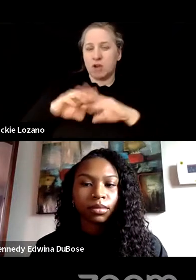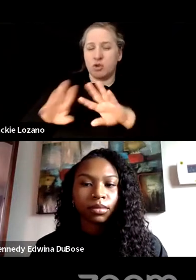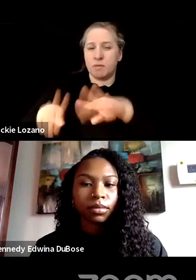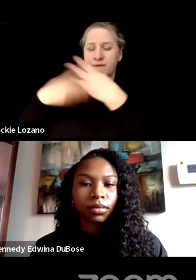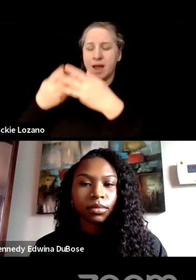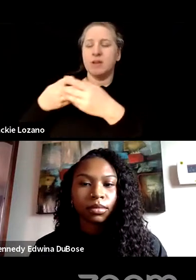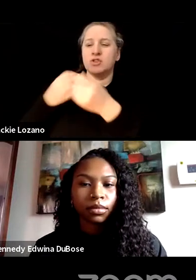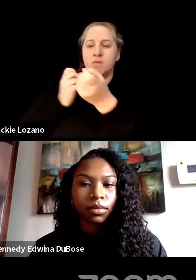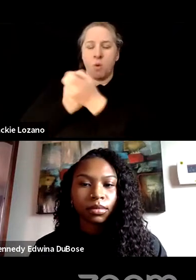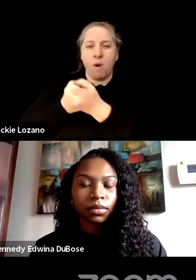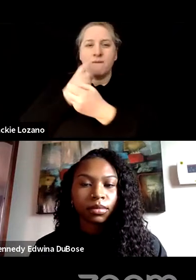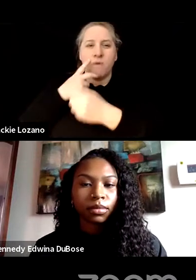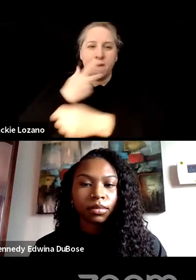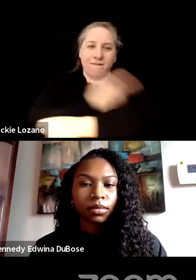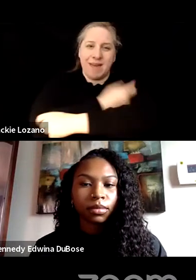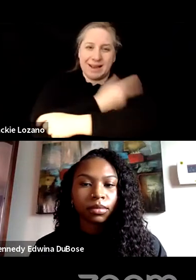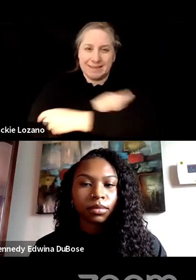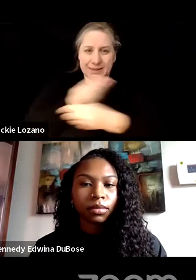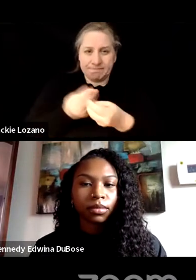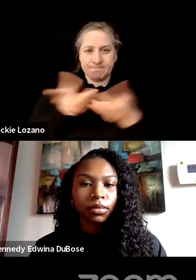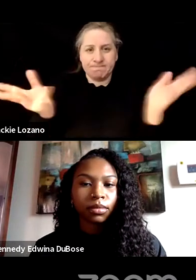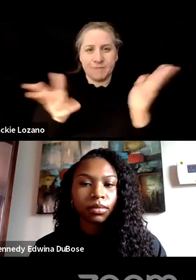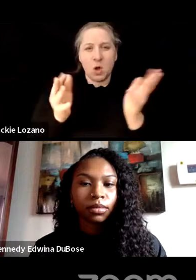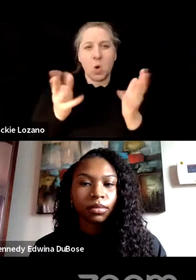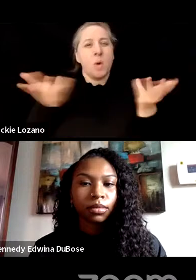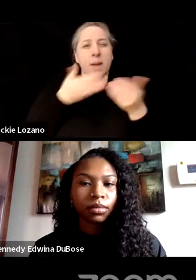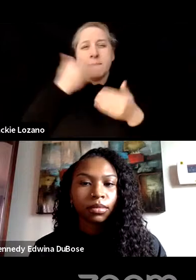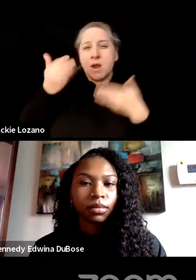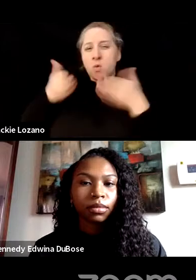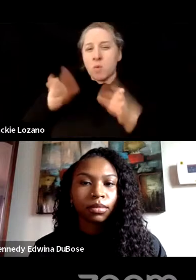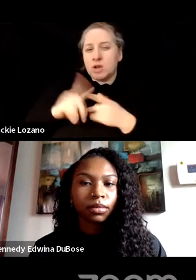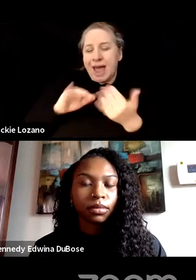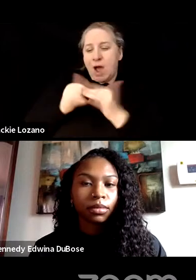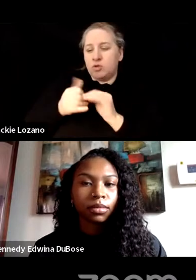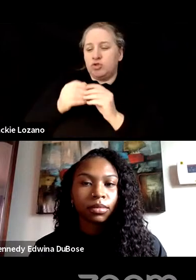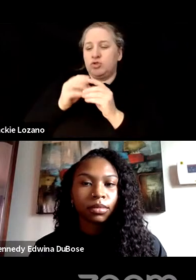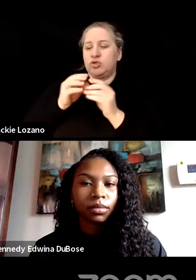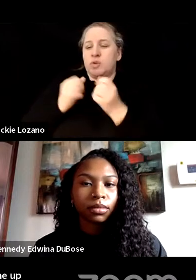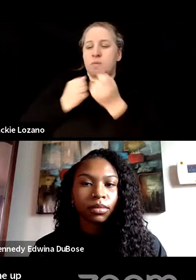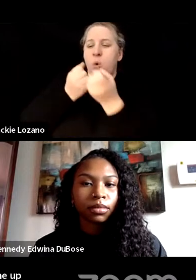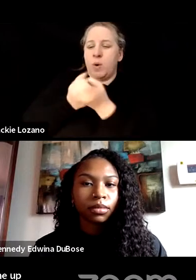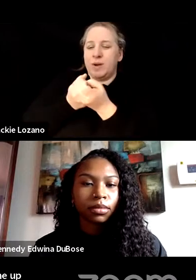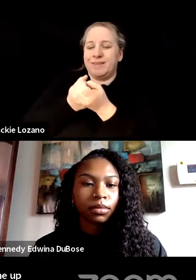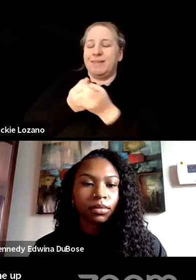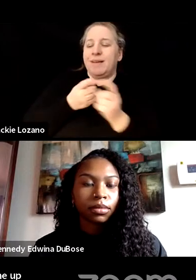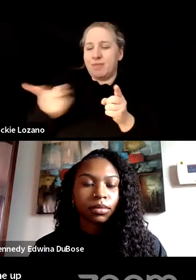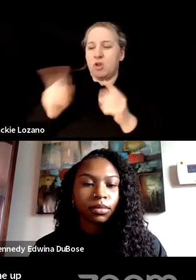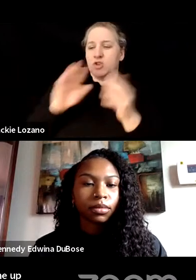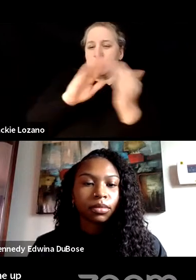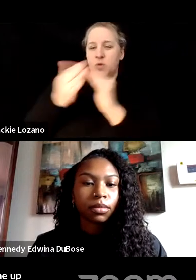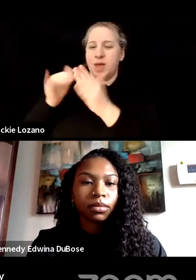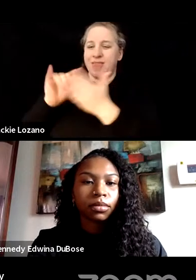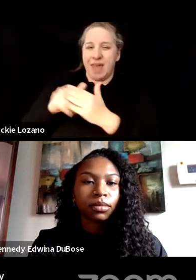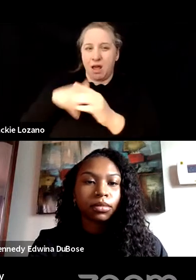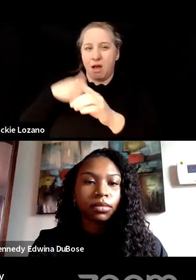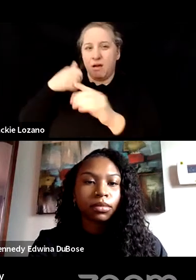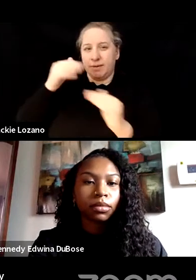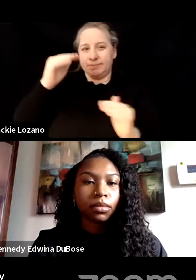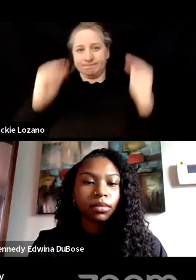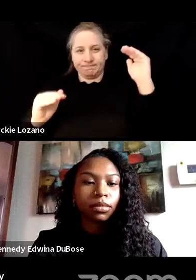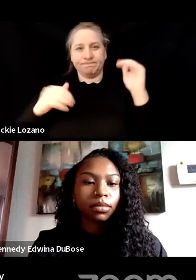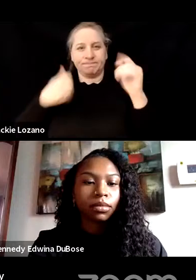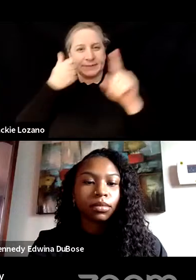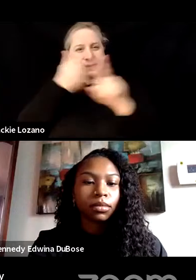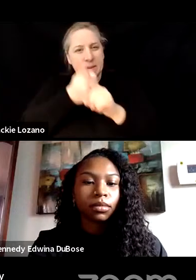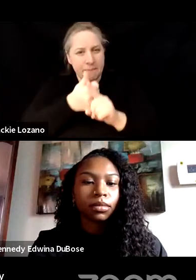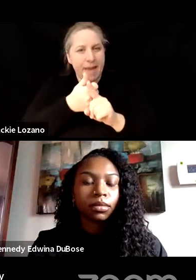vaccine distribution? What are ways to better support these communities that are disproportionately impacted by COVID and also don't